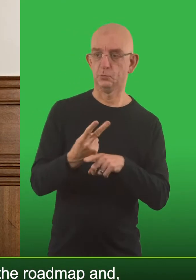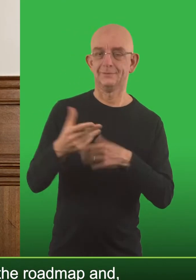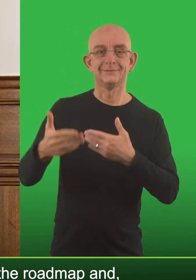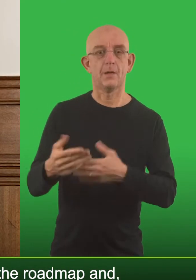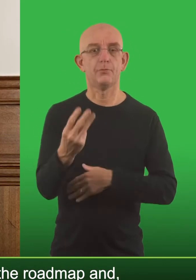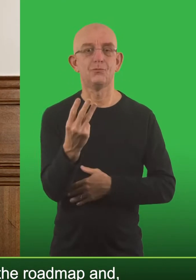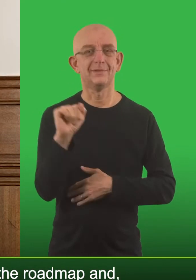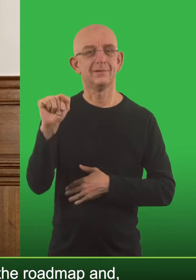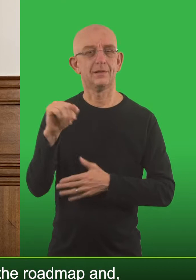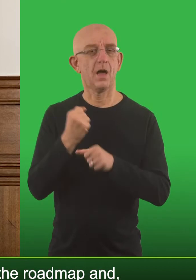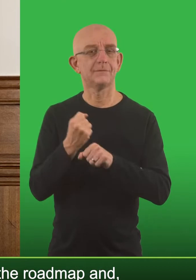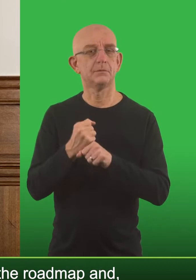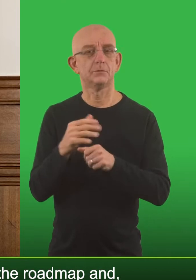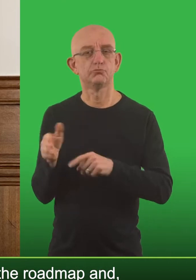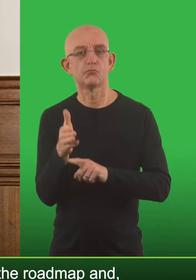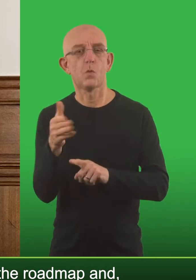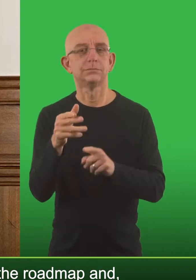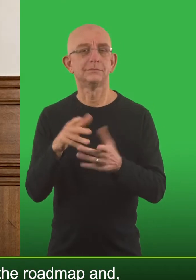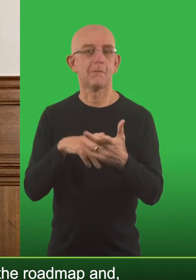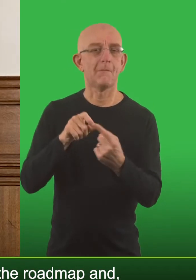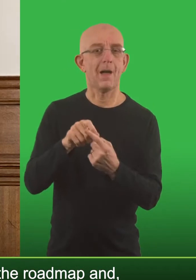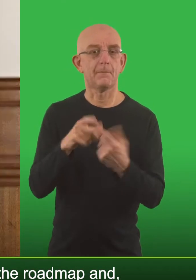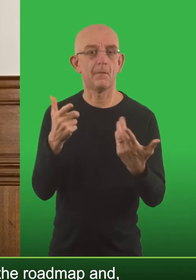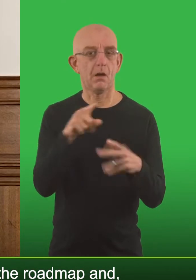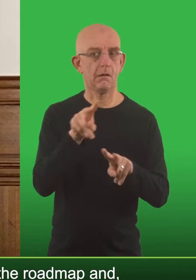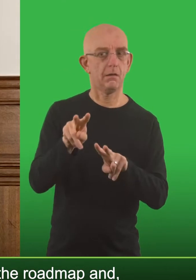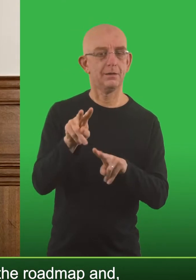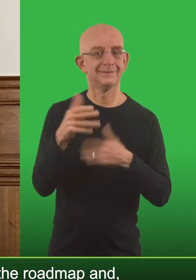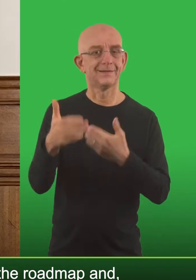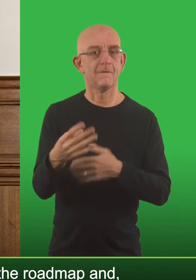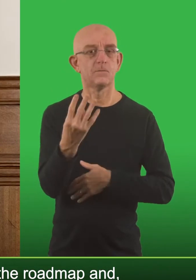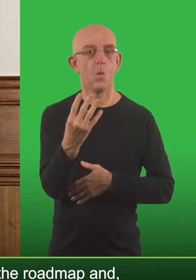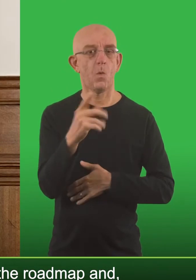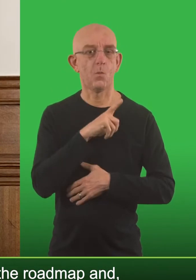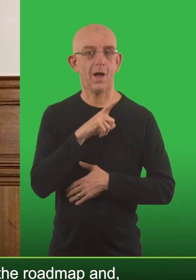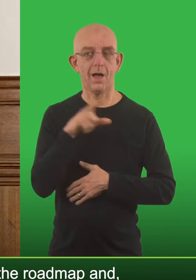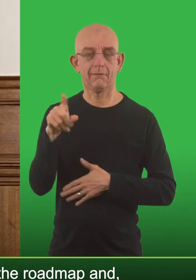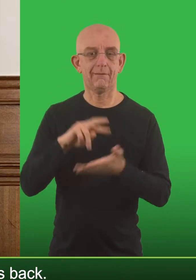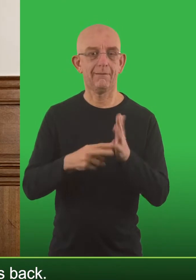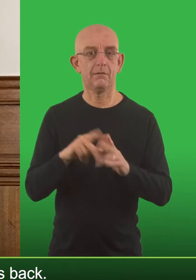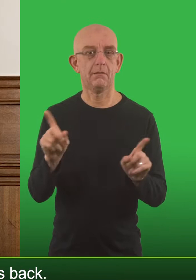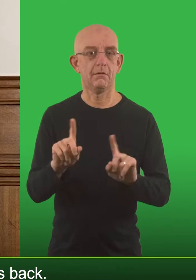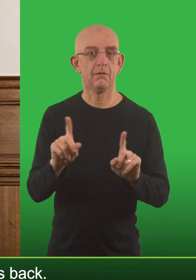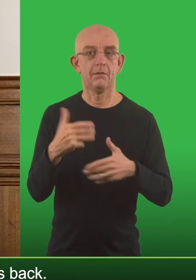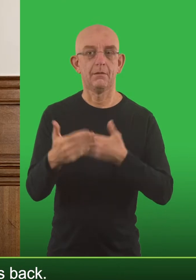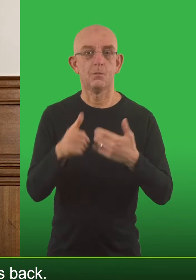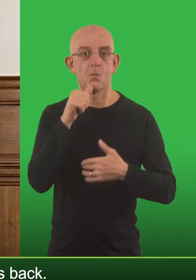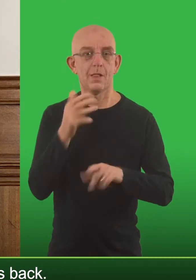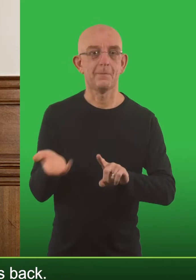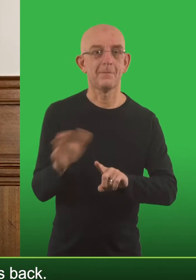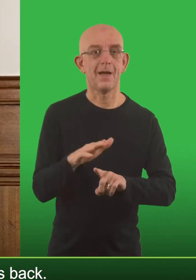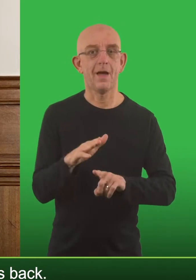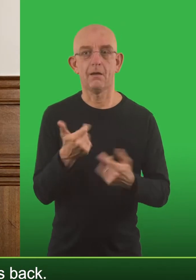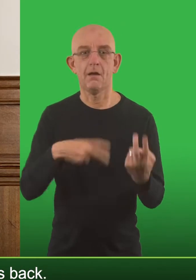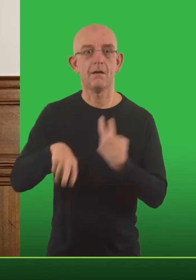weeks now into step 3 of the roadmap, and increasingly eyes are turning towards step 4 of the roadmap when we get